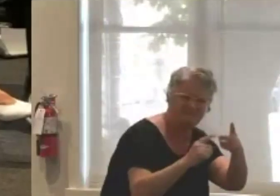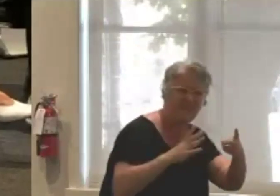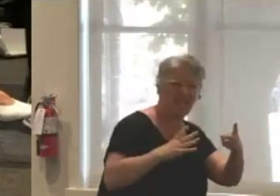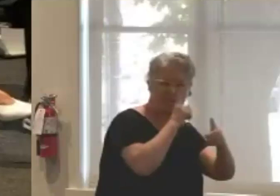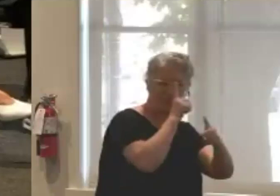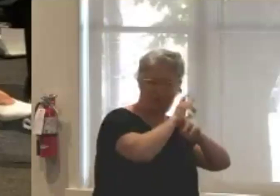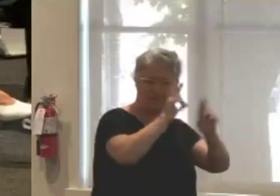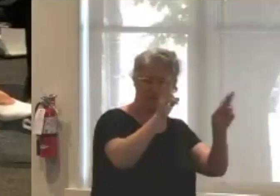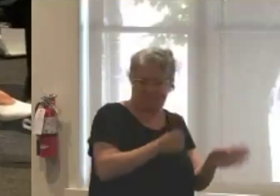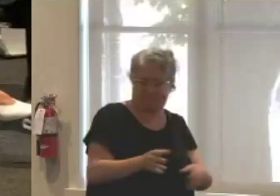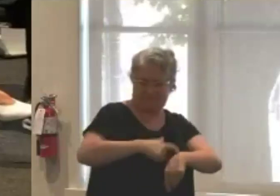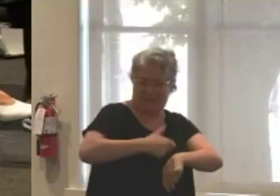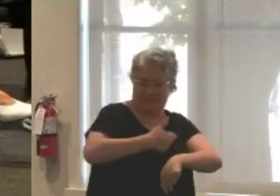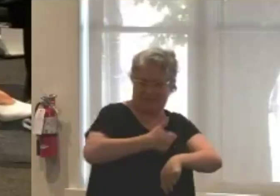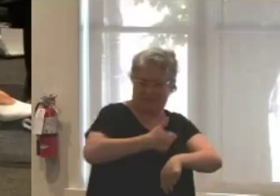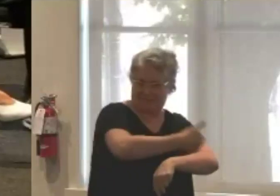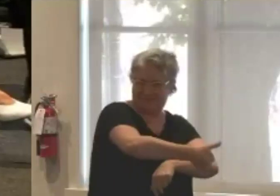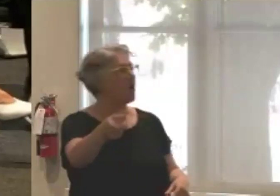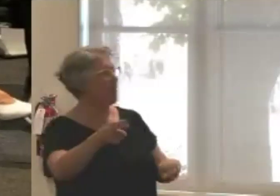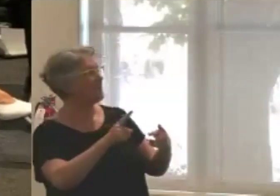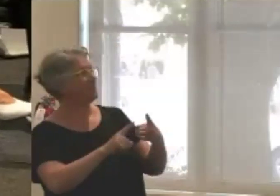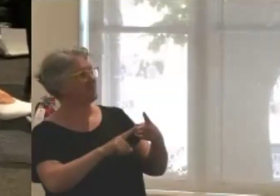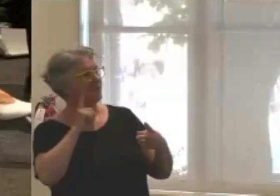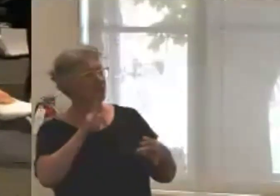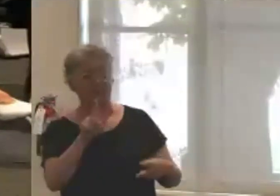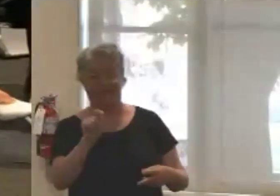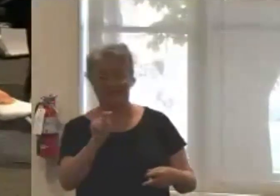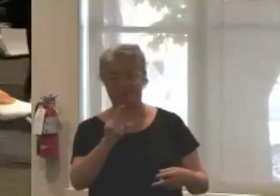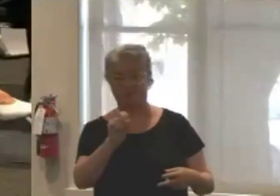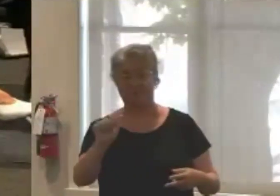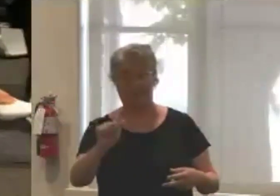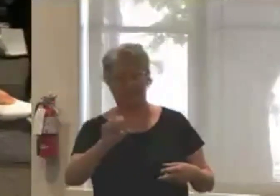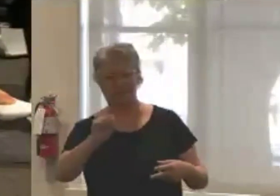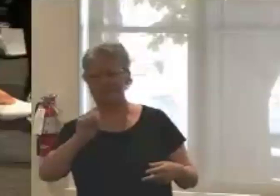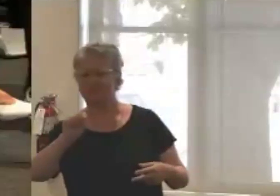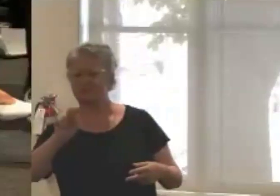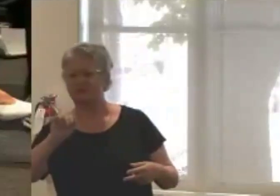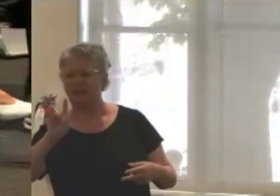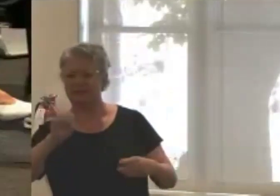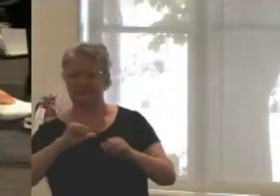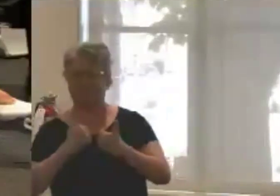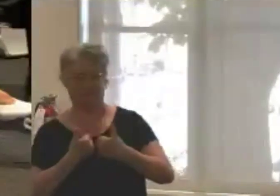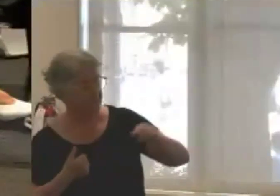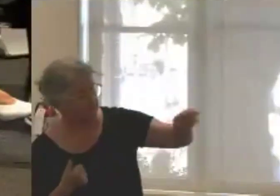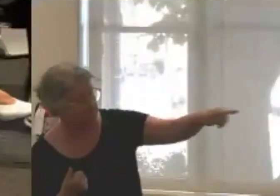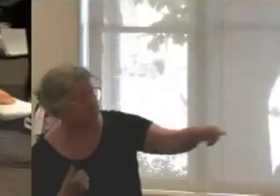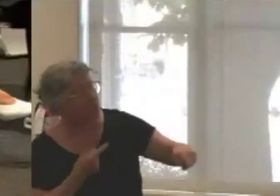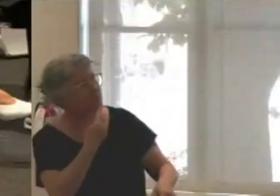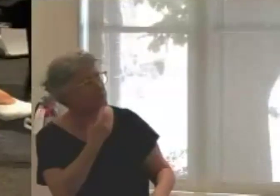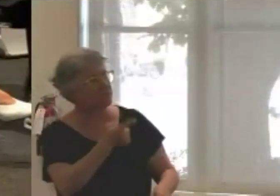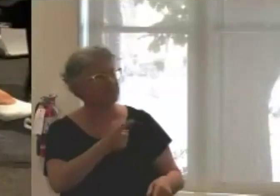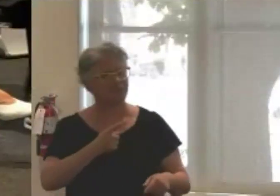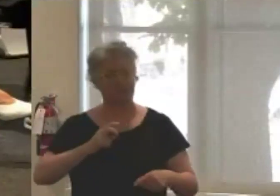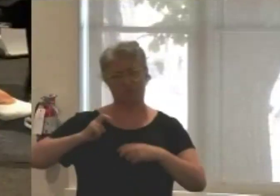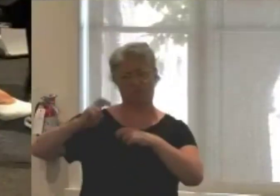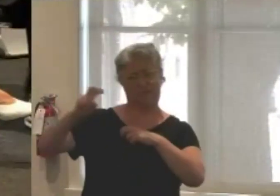Yeah, of course. And then the second question for Katusa at Strides, you mentioned that you provide